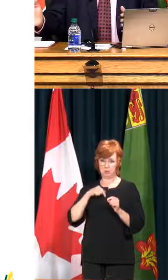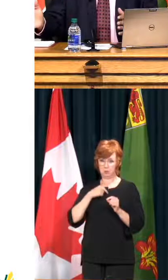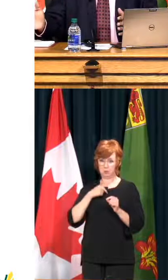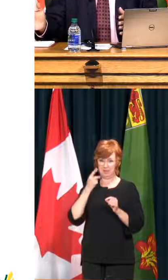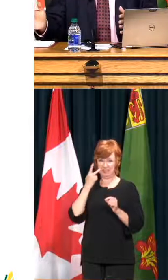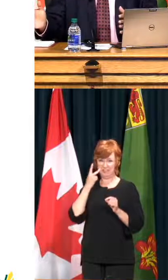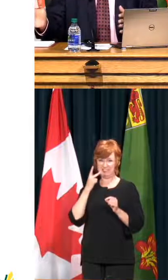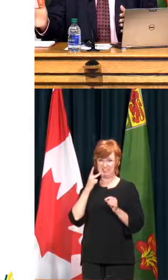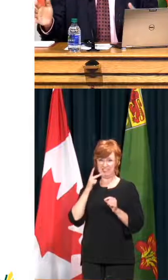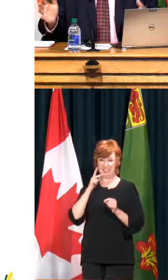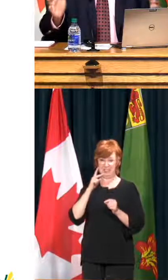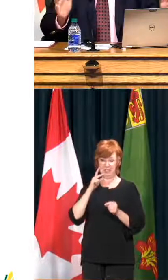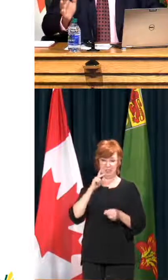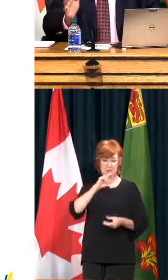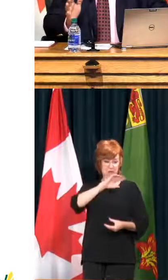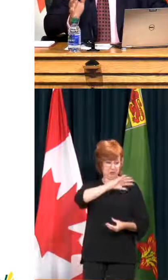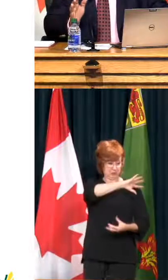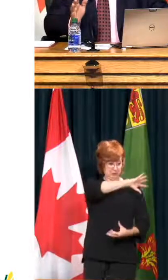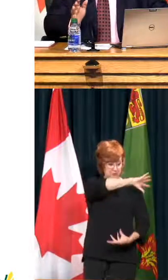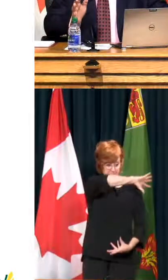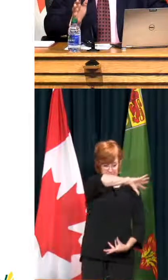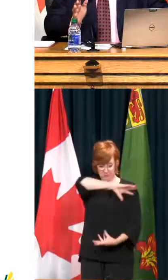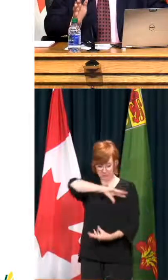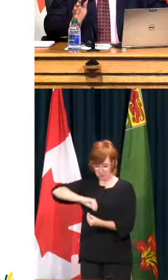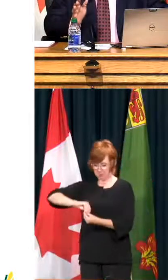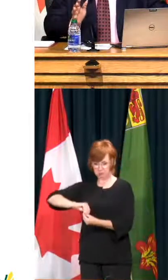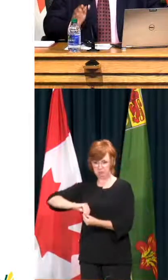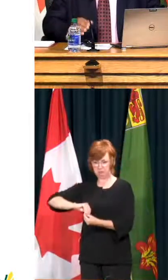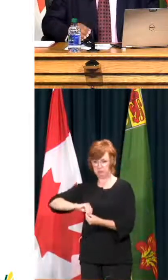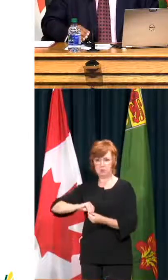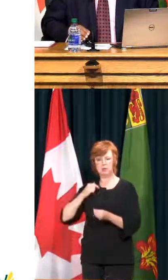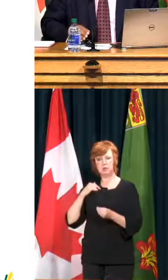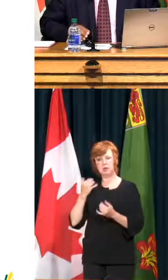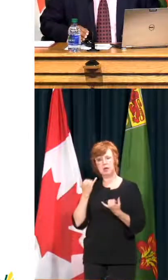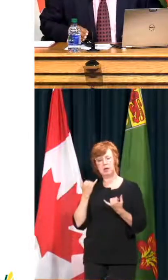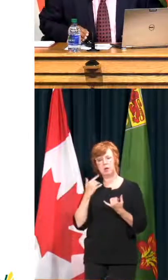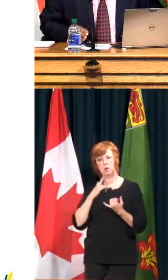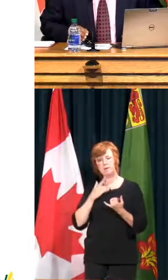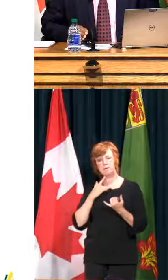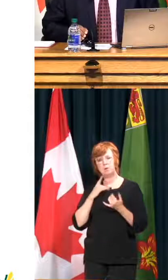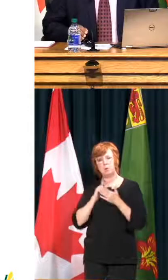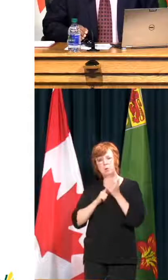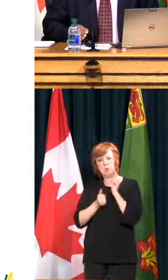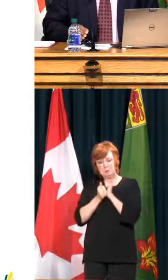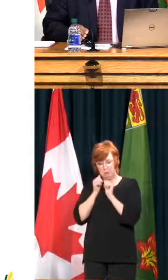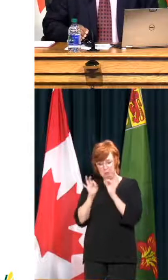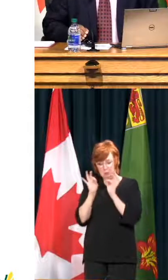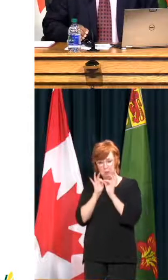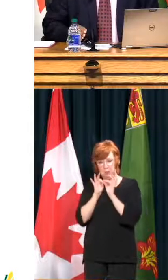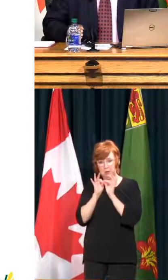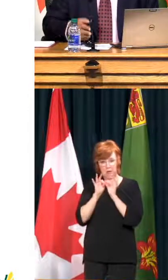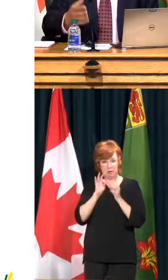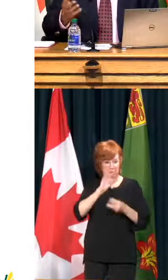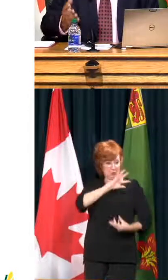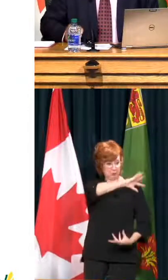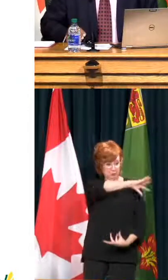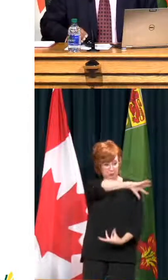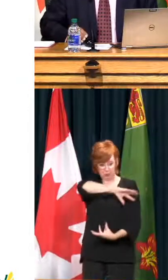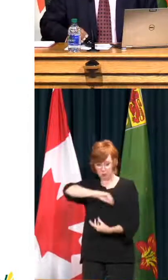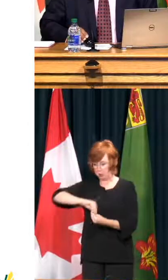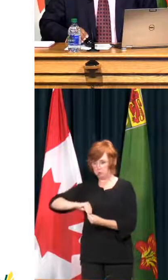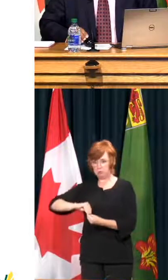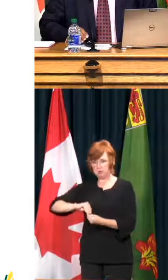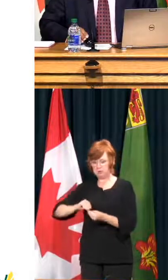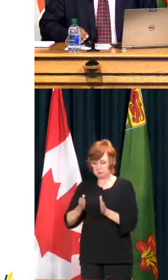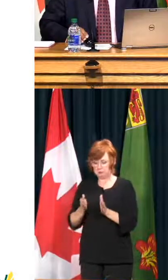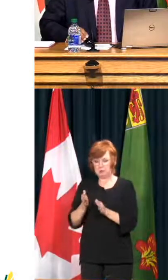of what's going to happen in the next 2 weeks. So we almost live in this 2-week reality now, which we will continue to have to live for the next little